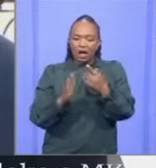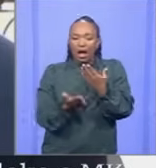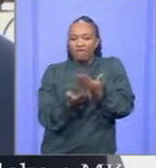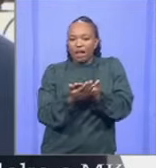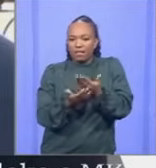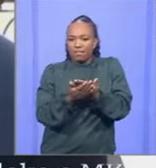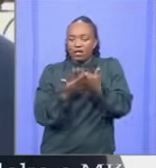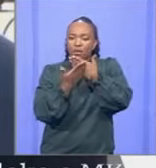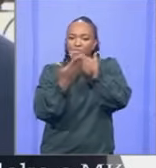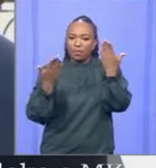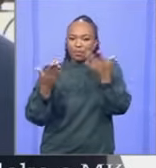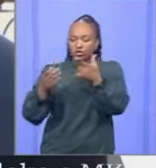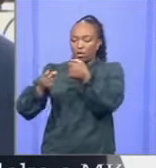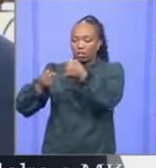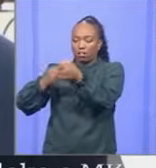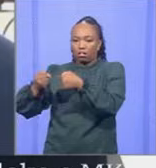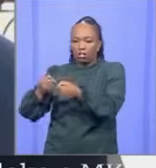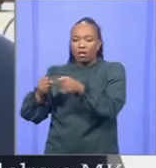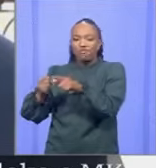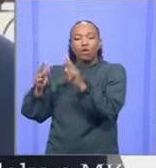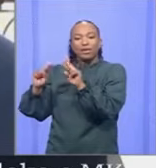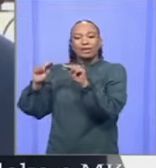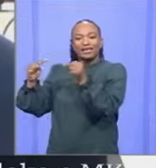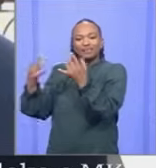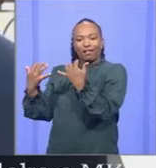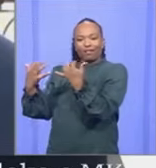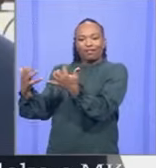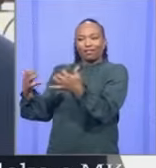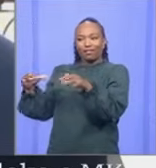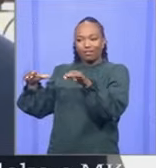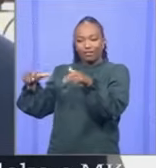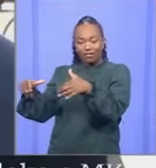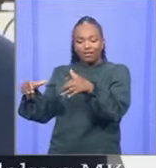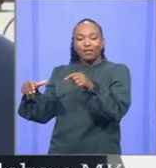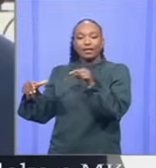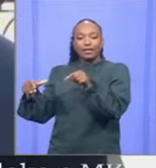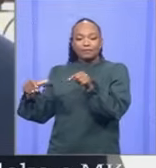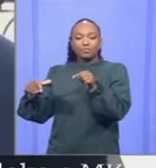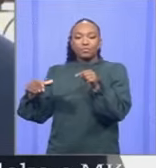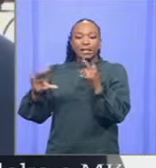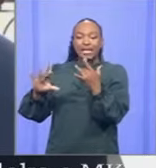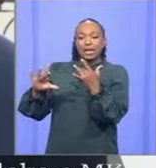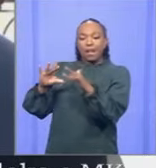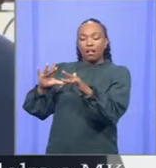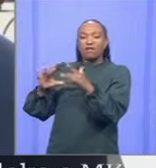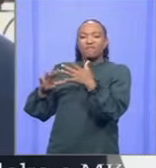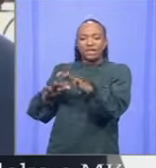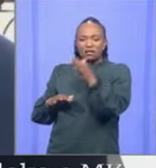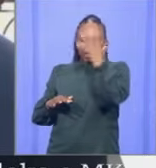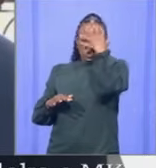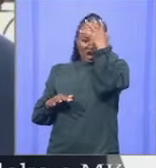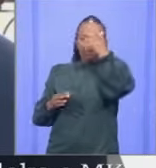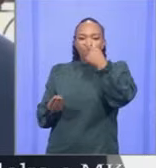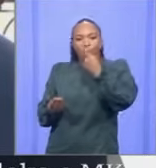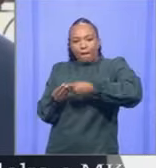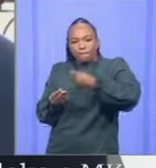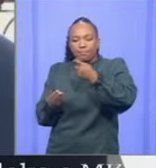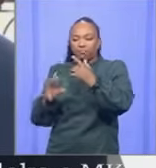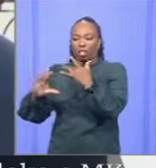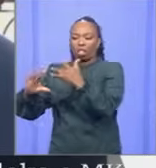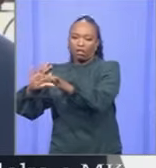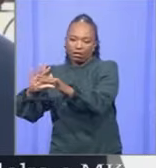any vacancies in the National Assembly. These emails were submitted through the Chief Whip of the party in Parliament. The